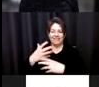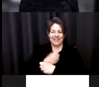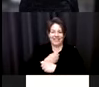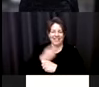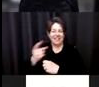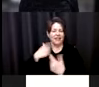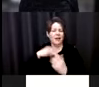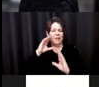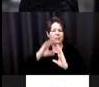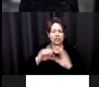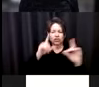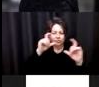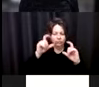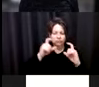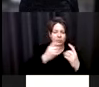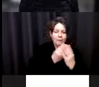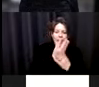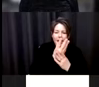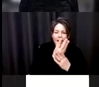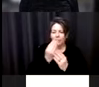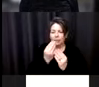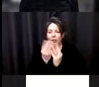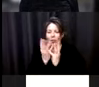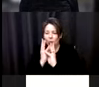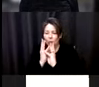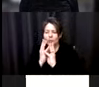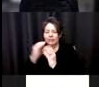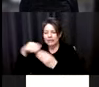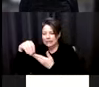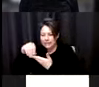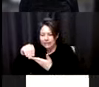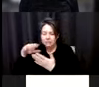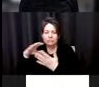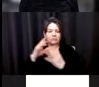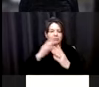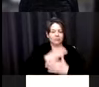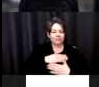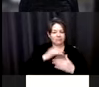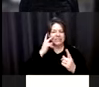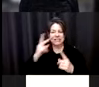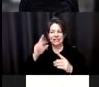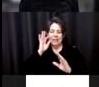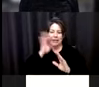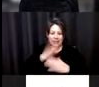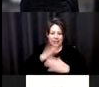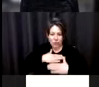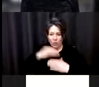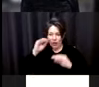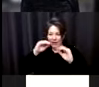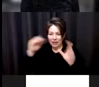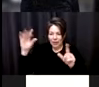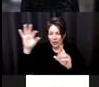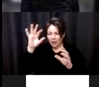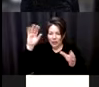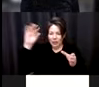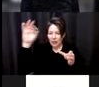cycle, from bud to bloom to seed, and capturing the bees enjoying their pollen. At that time, I was in the garden a lot